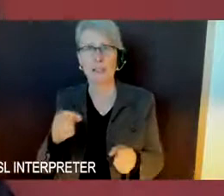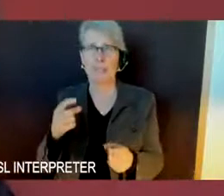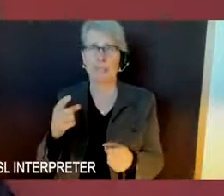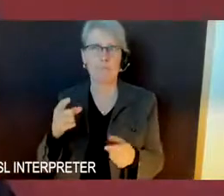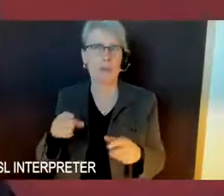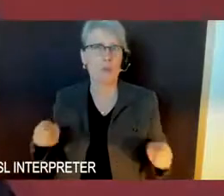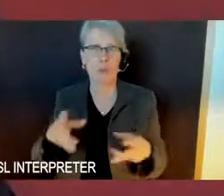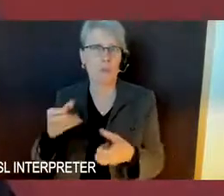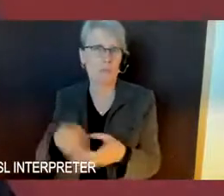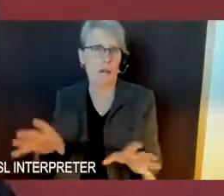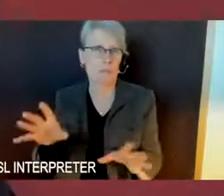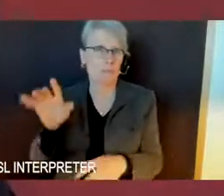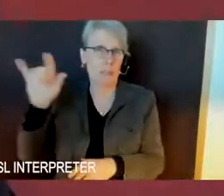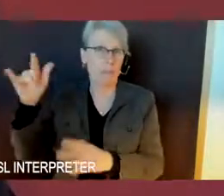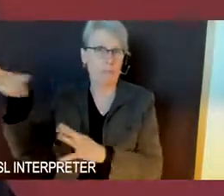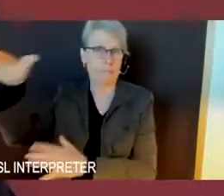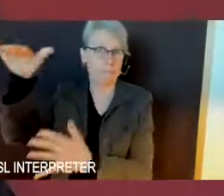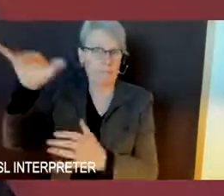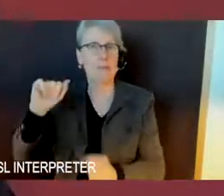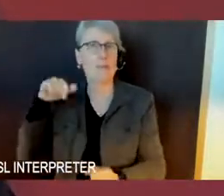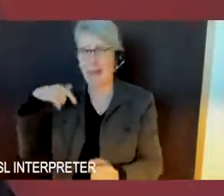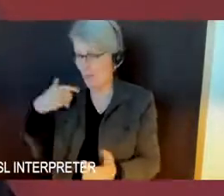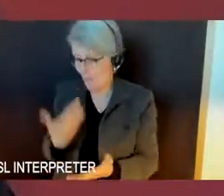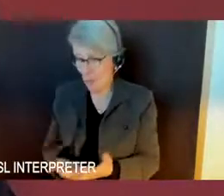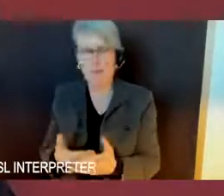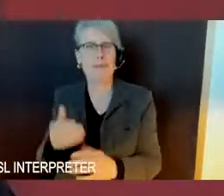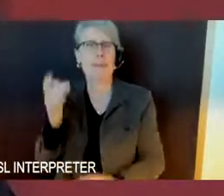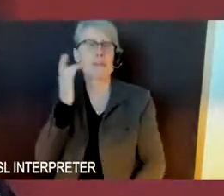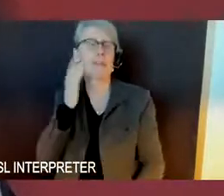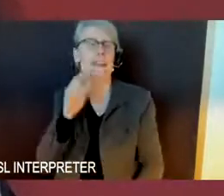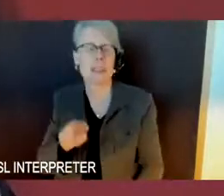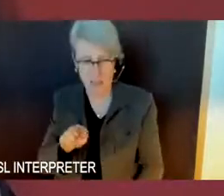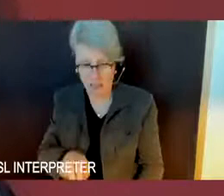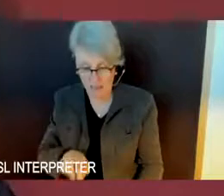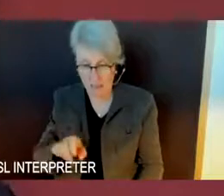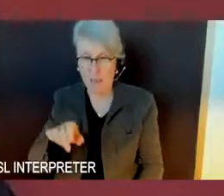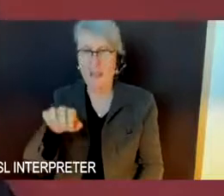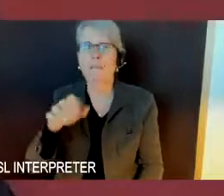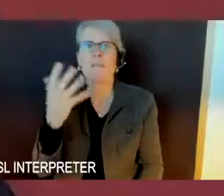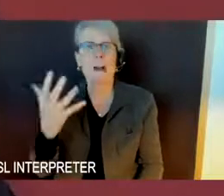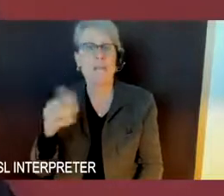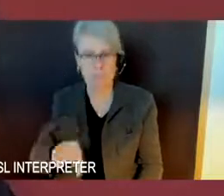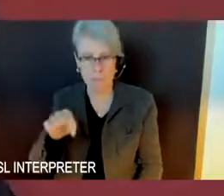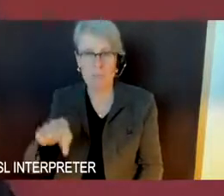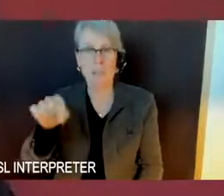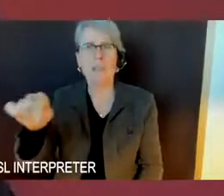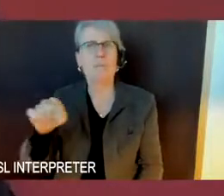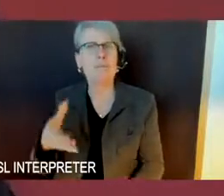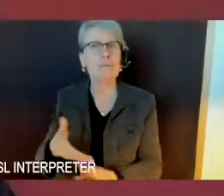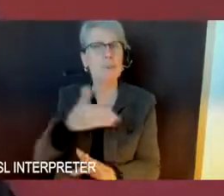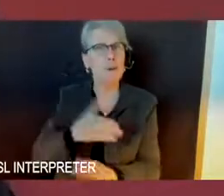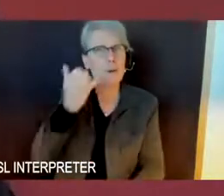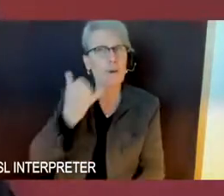luggage after my wheelchair was lost for a few hours, and finally show up, and there are 5 steps to the entrance, even though I called and